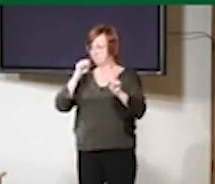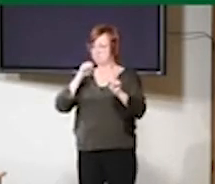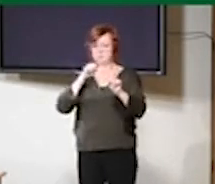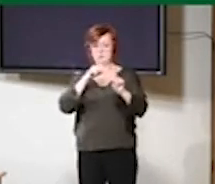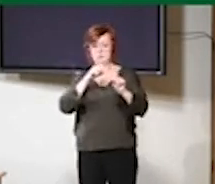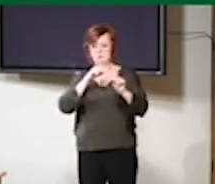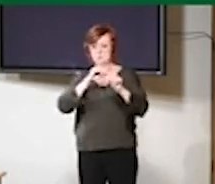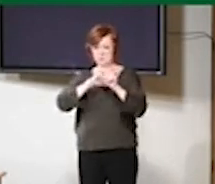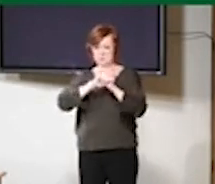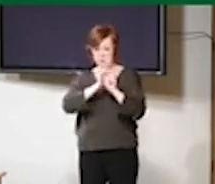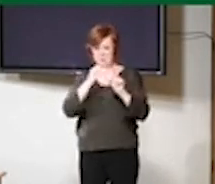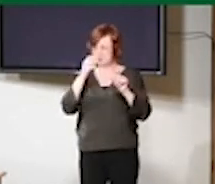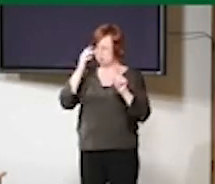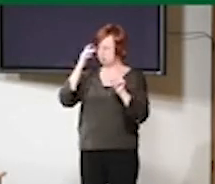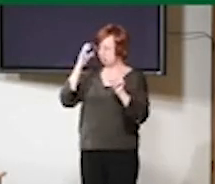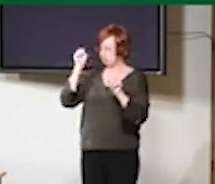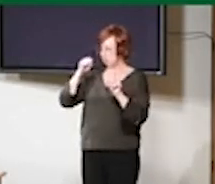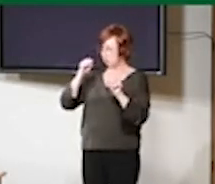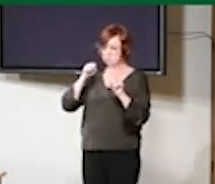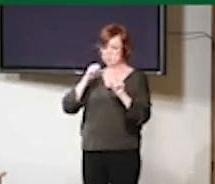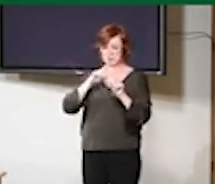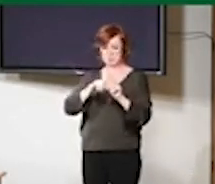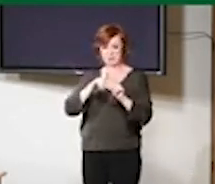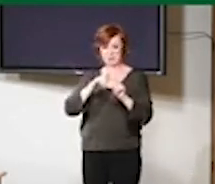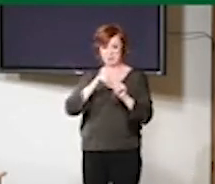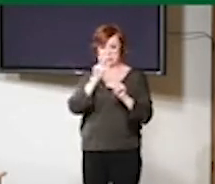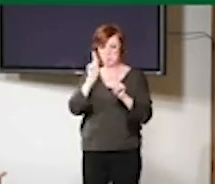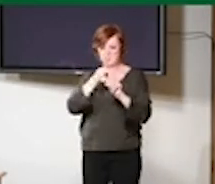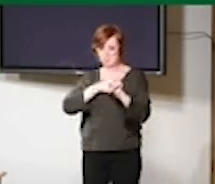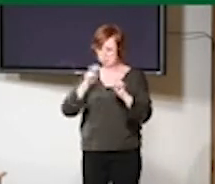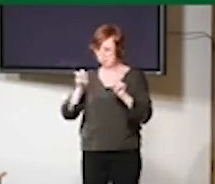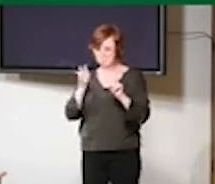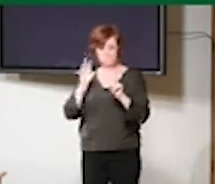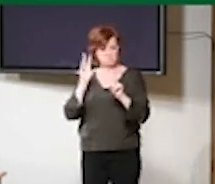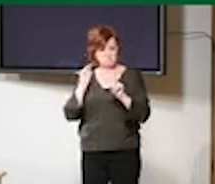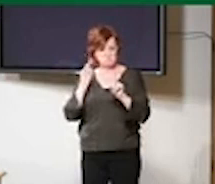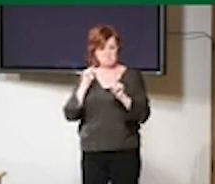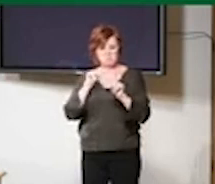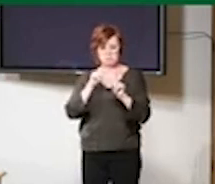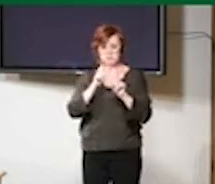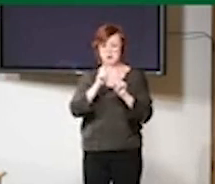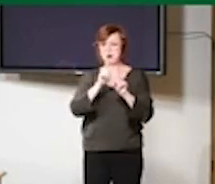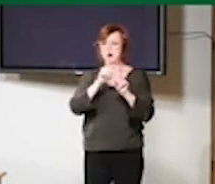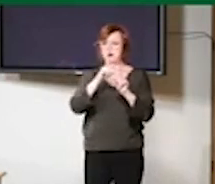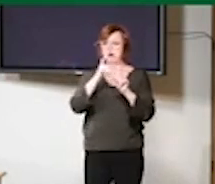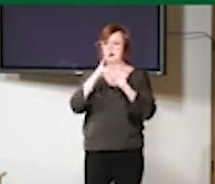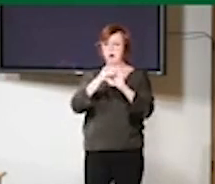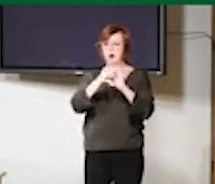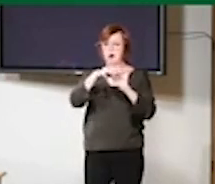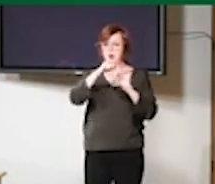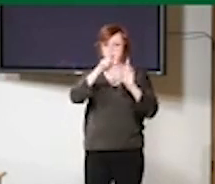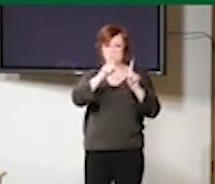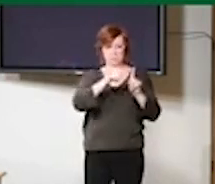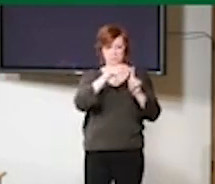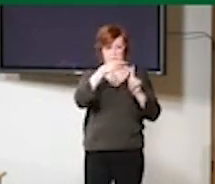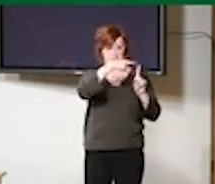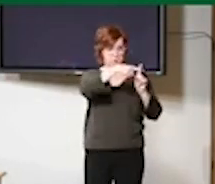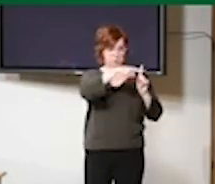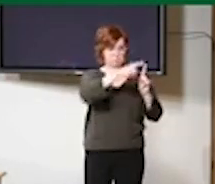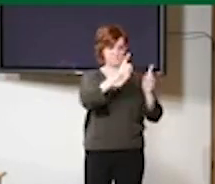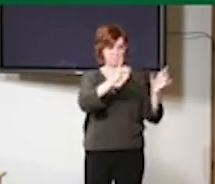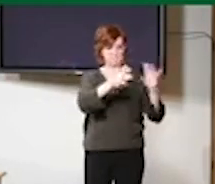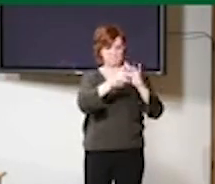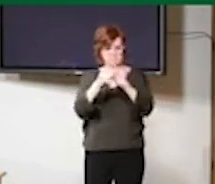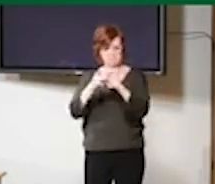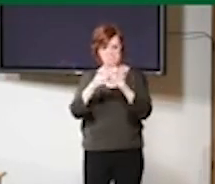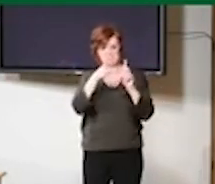has since tested positive for COVID-19. We'll have very shortly in the neighborhood of about 200